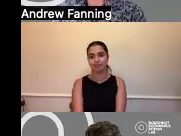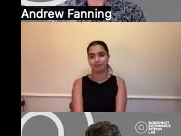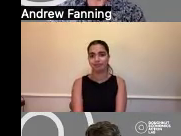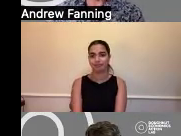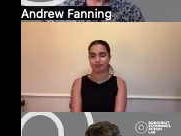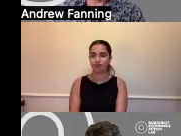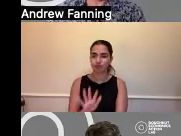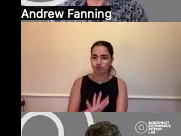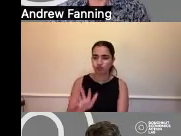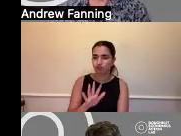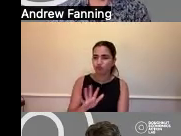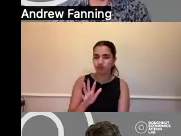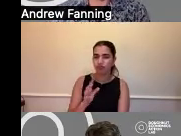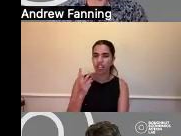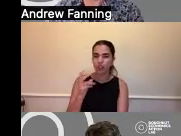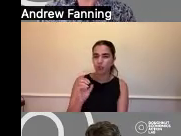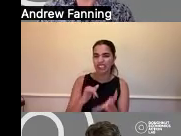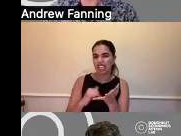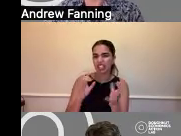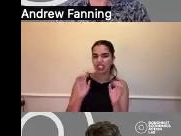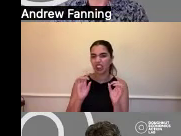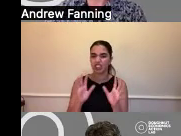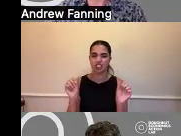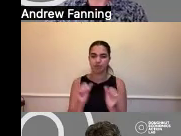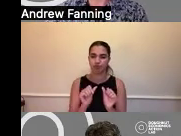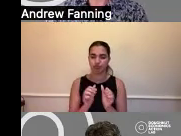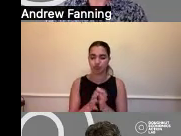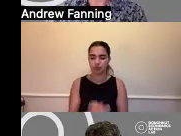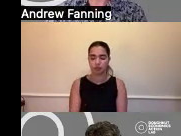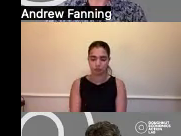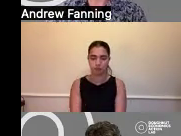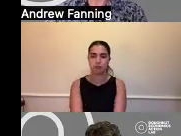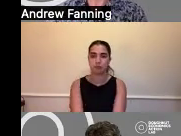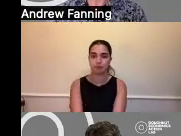we'll take 20 more seconds for this.